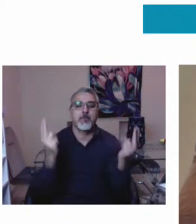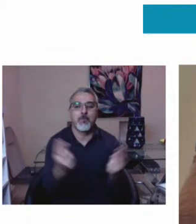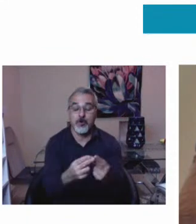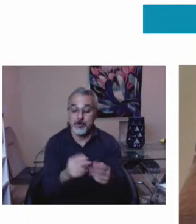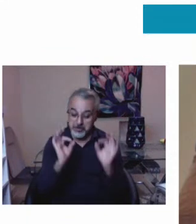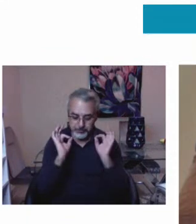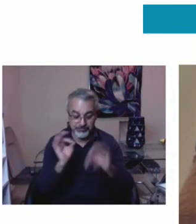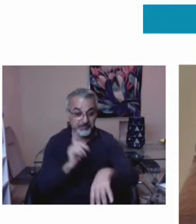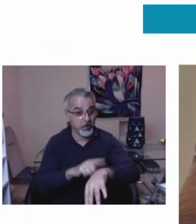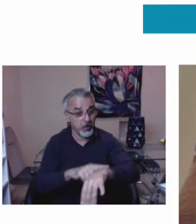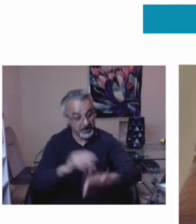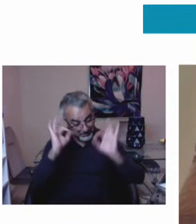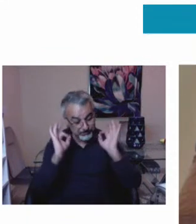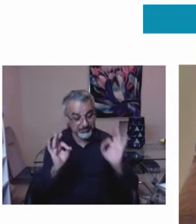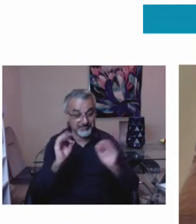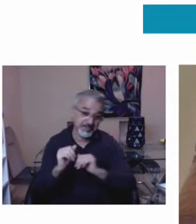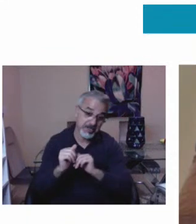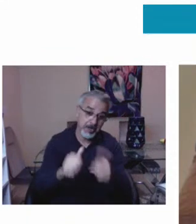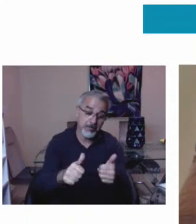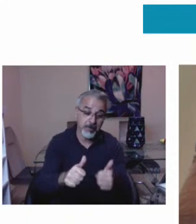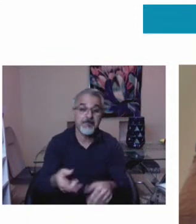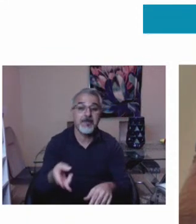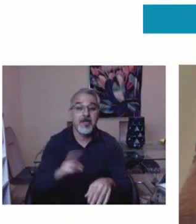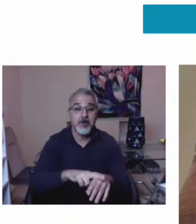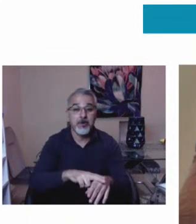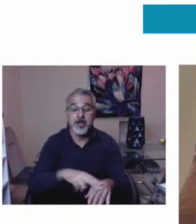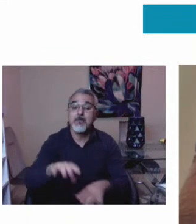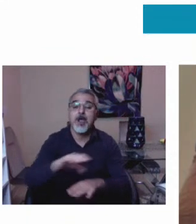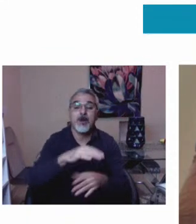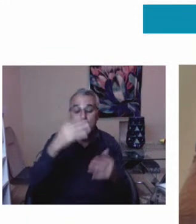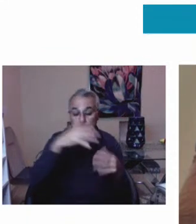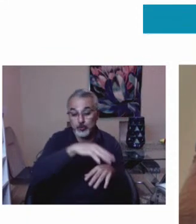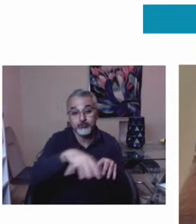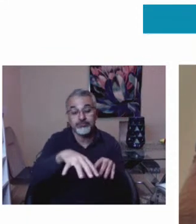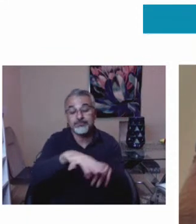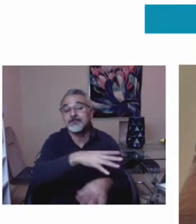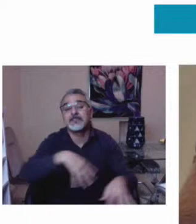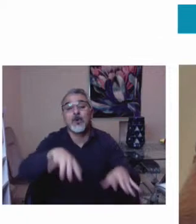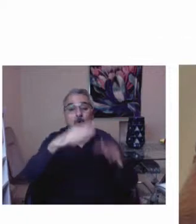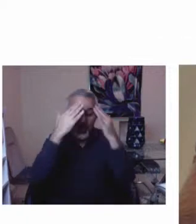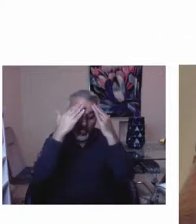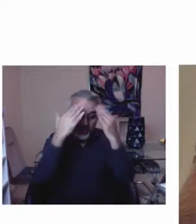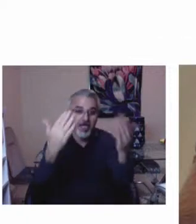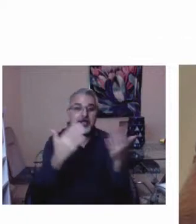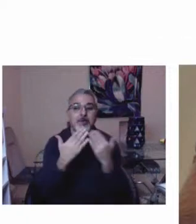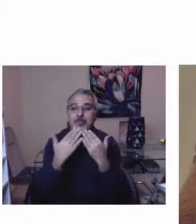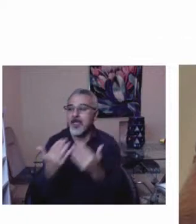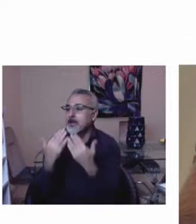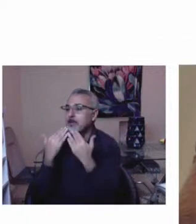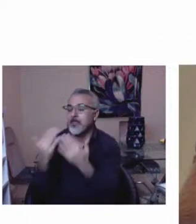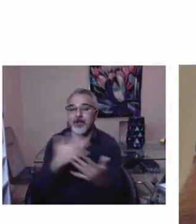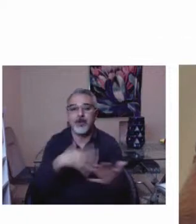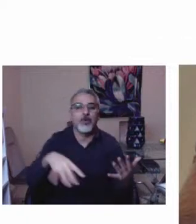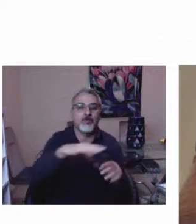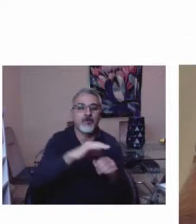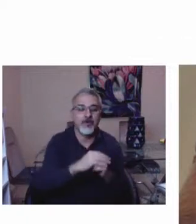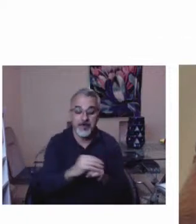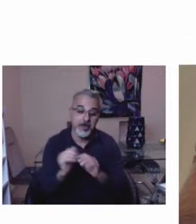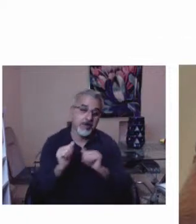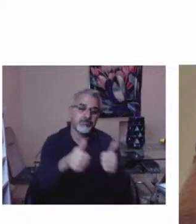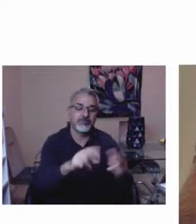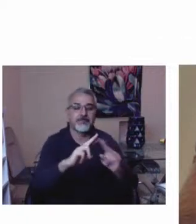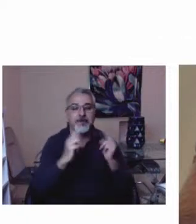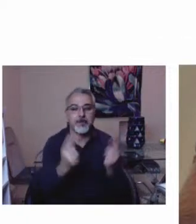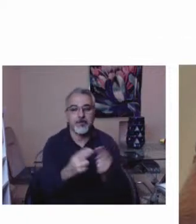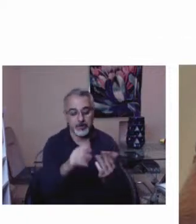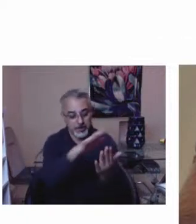well in that regard. This session on financing the YPS agenda is very relevant